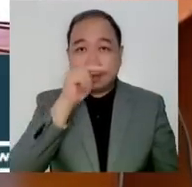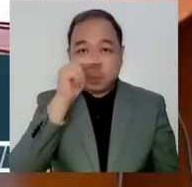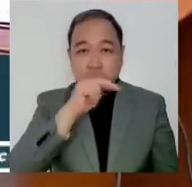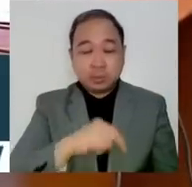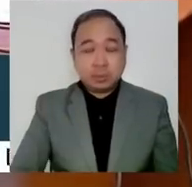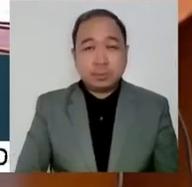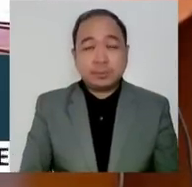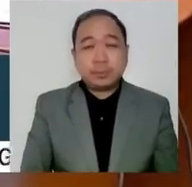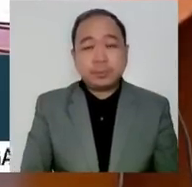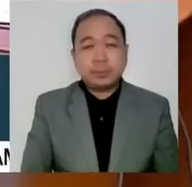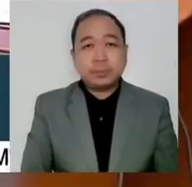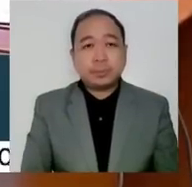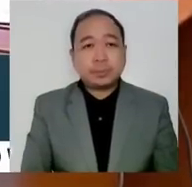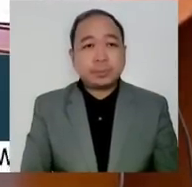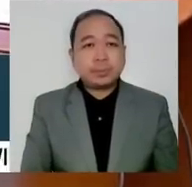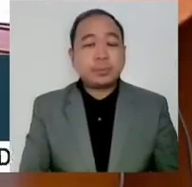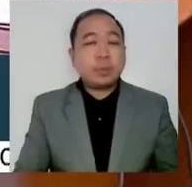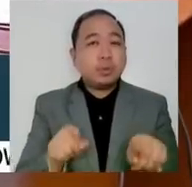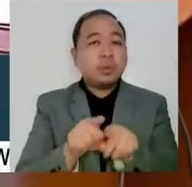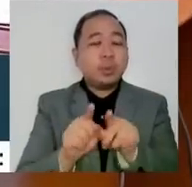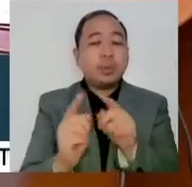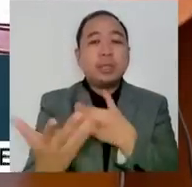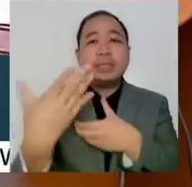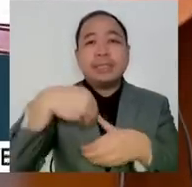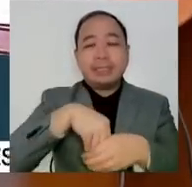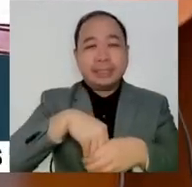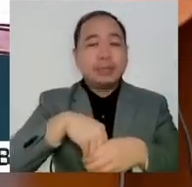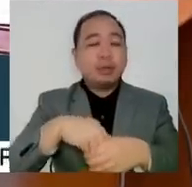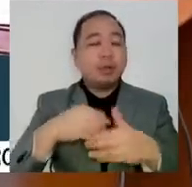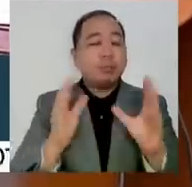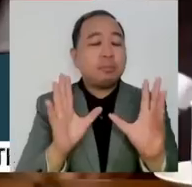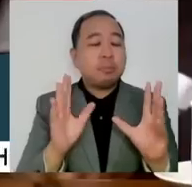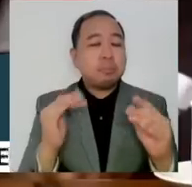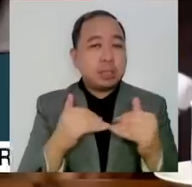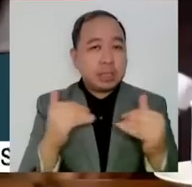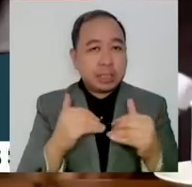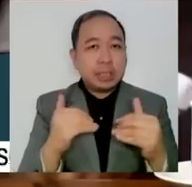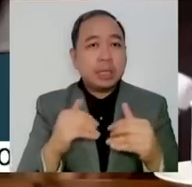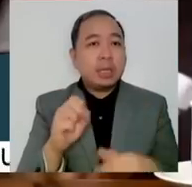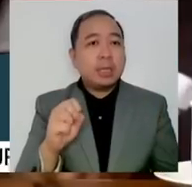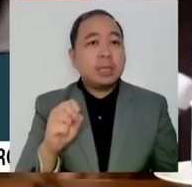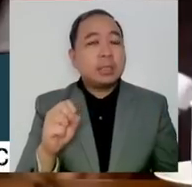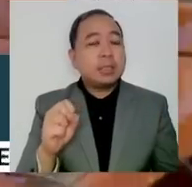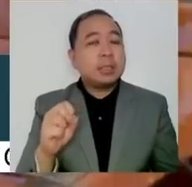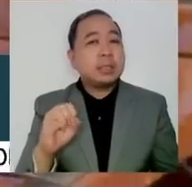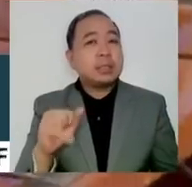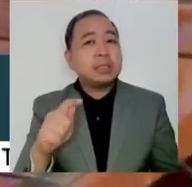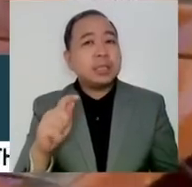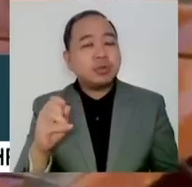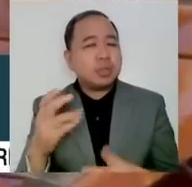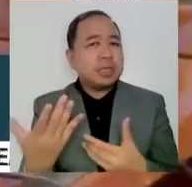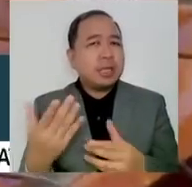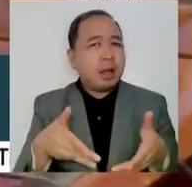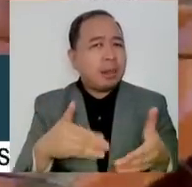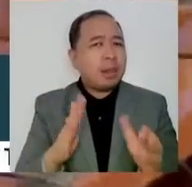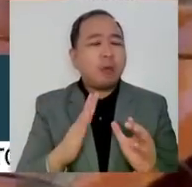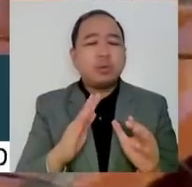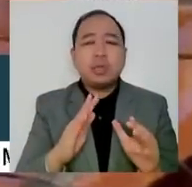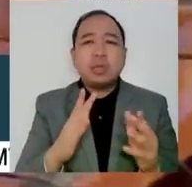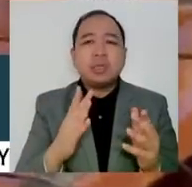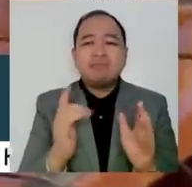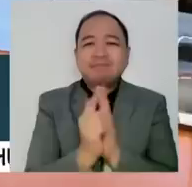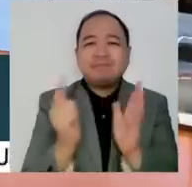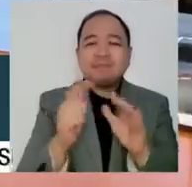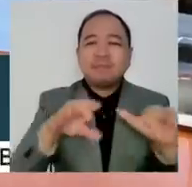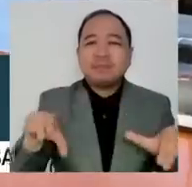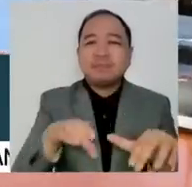Also during the hearing, Seaton Mayor Fritz Diaz alleged illegal activities like online cockfighting continue in Negros